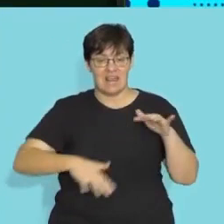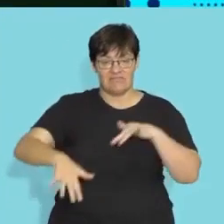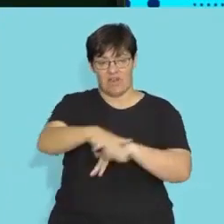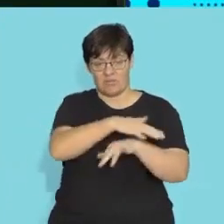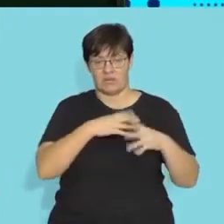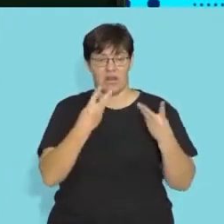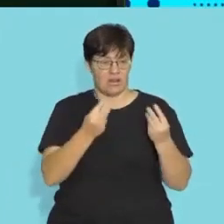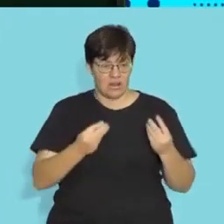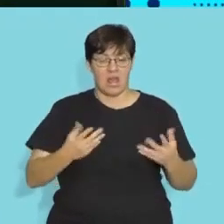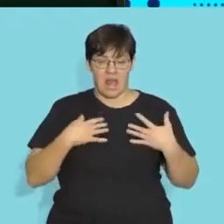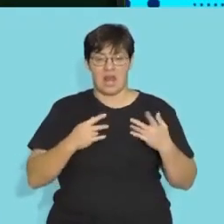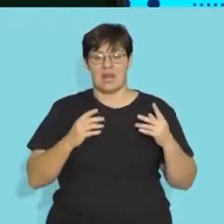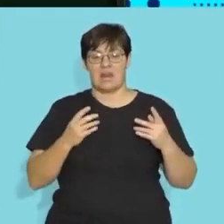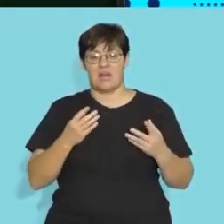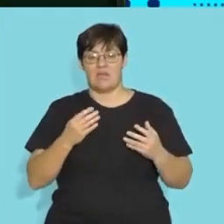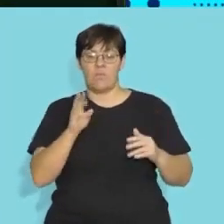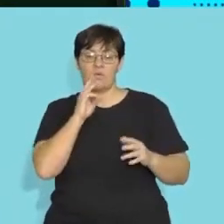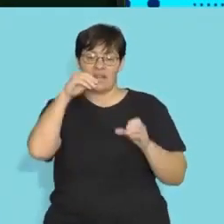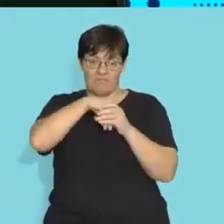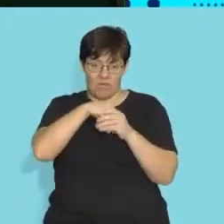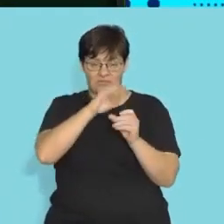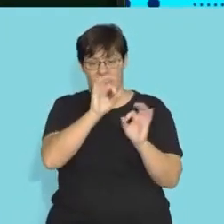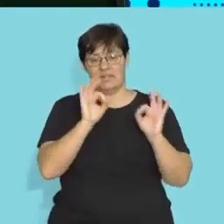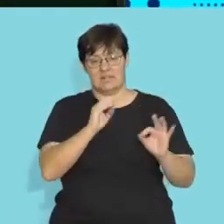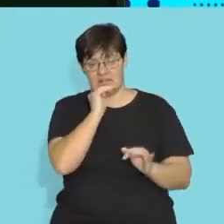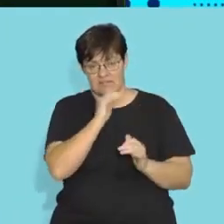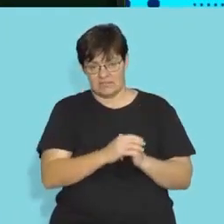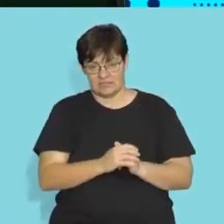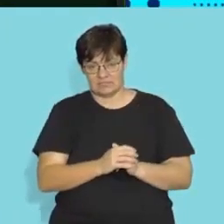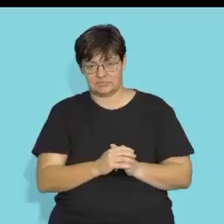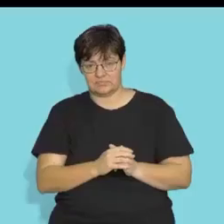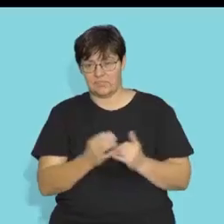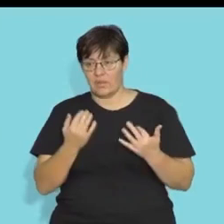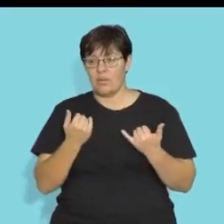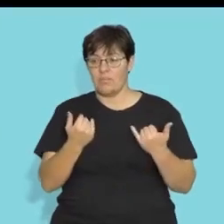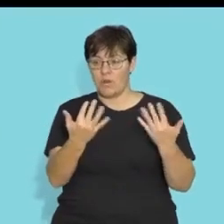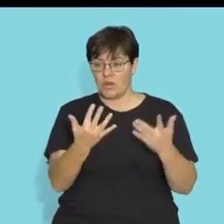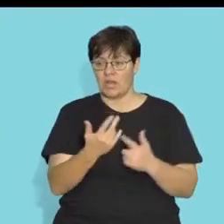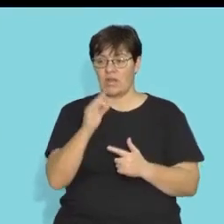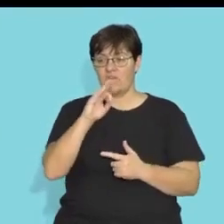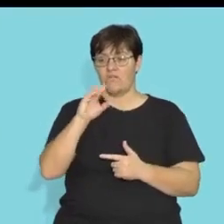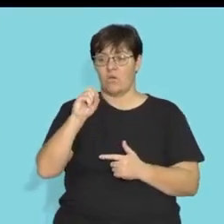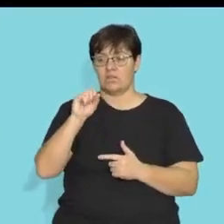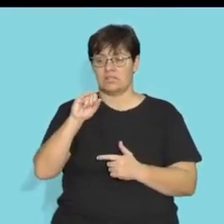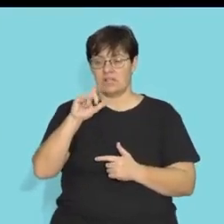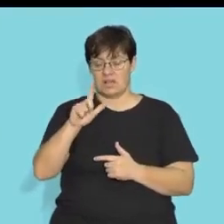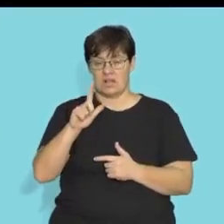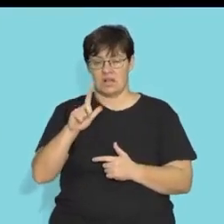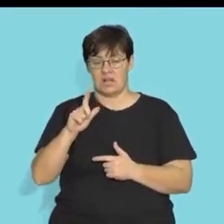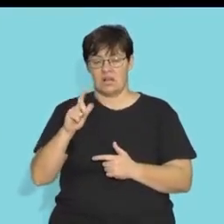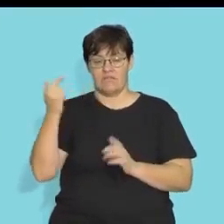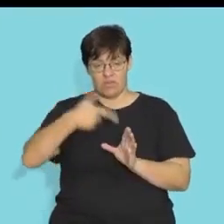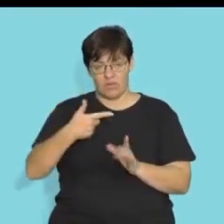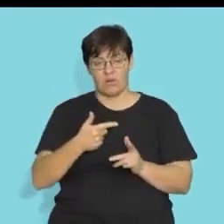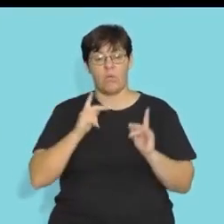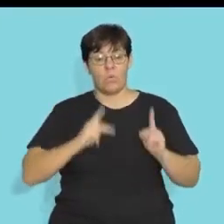processes that help to keep the environment moist and humid. The burning of fossil fuels again produces large